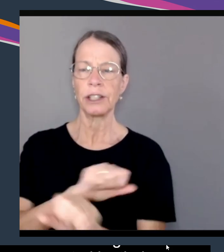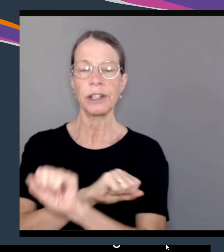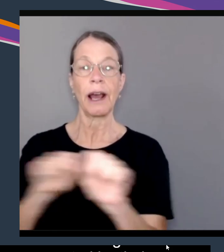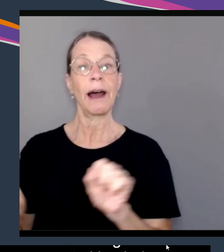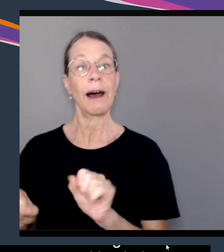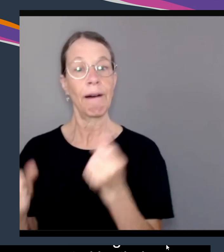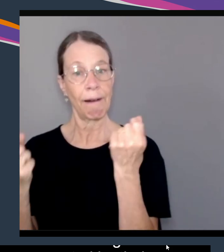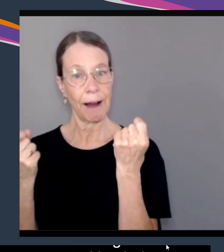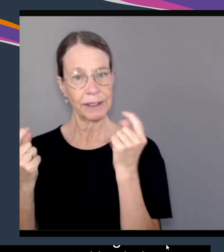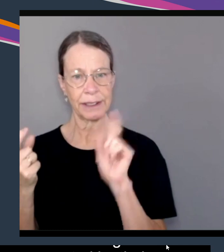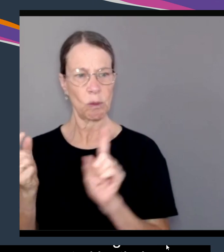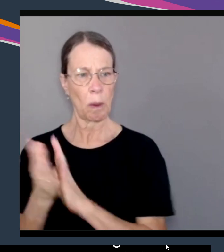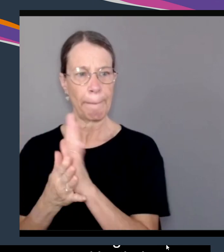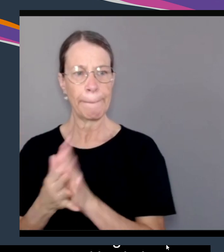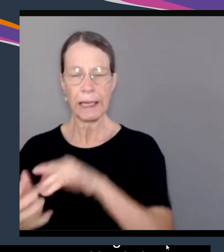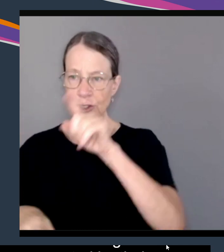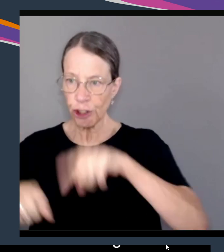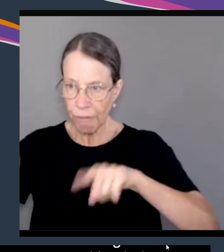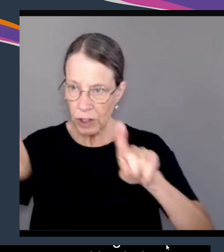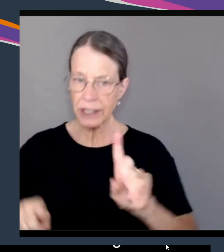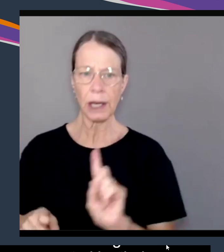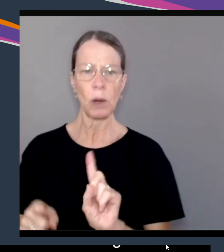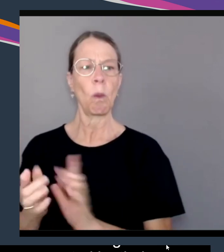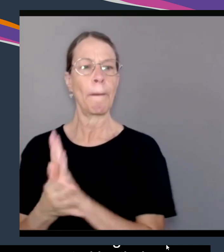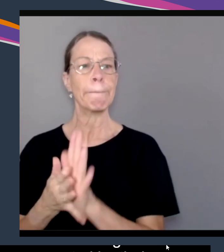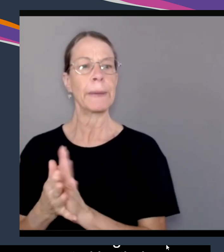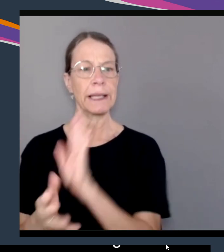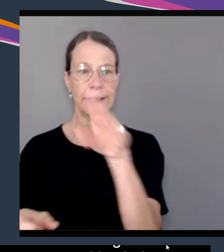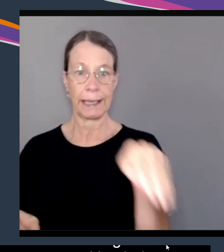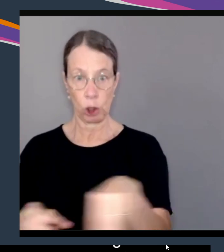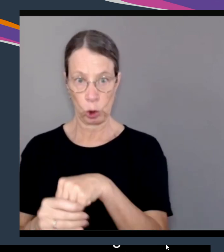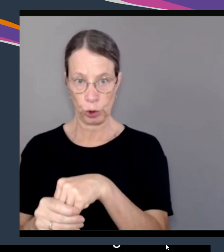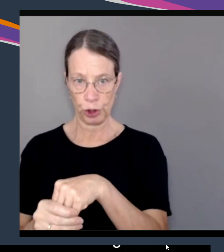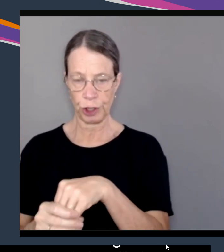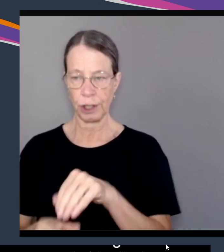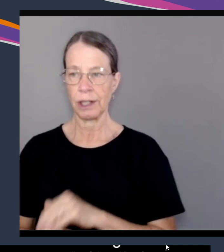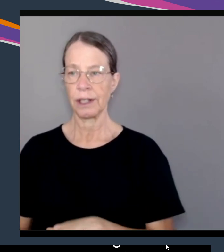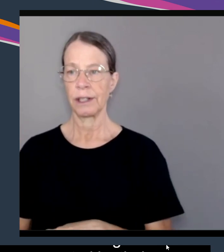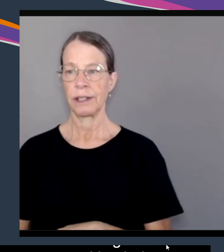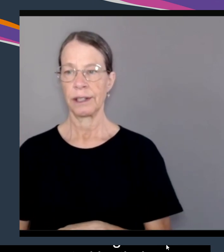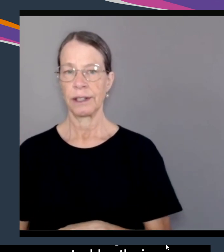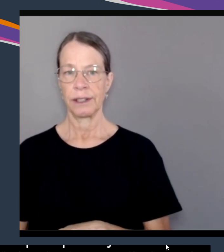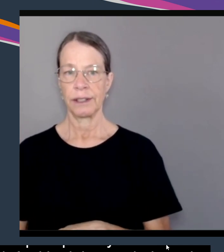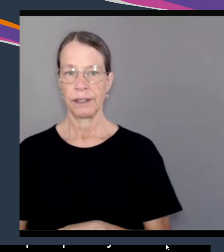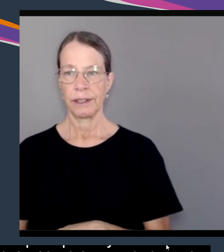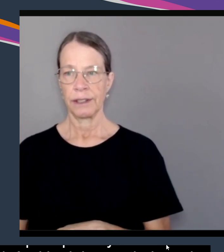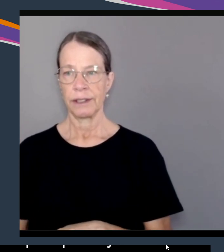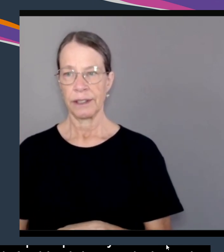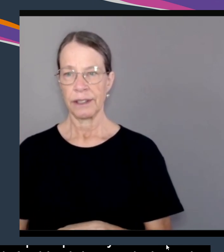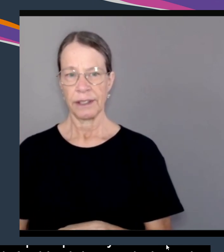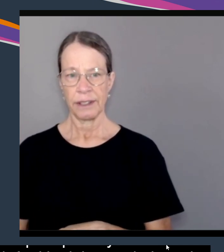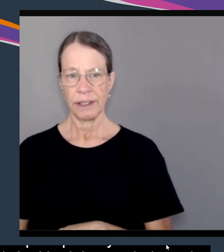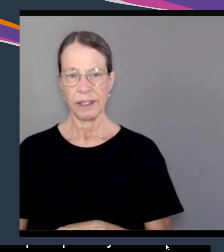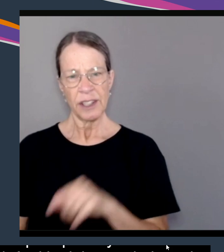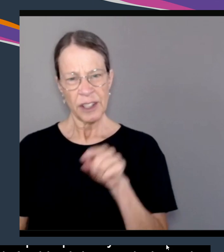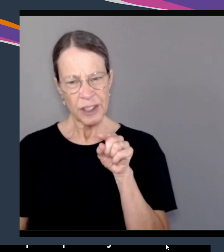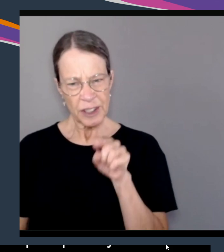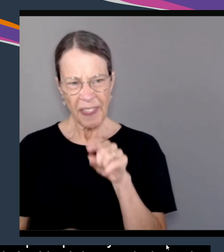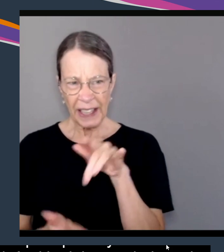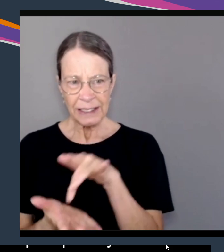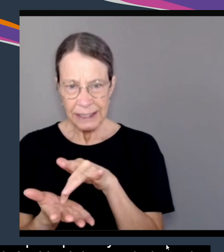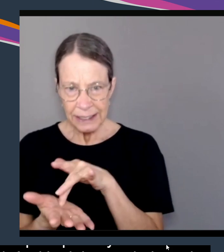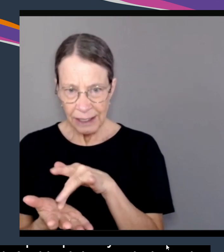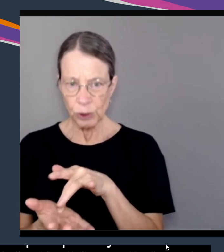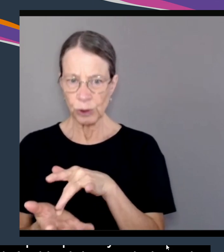diversity and inclusion means. And this is really at the essence of what I think we're all trying to do